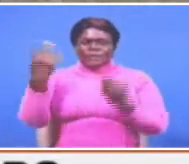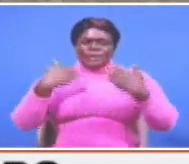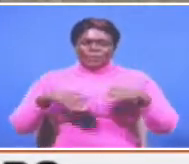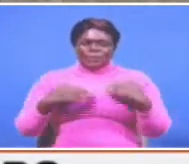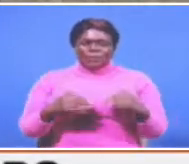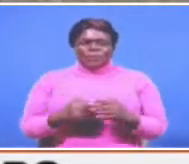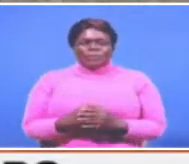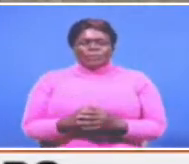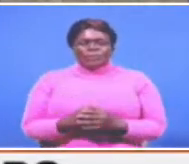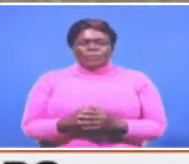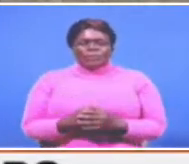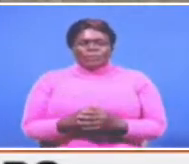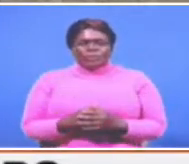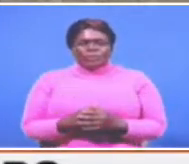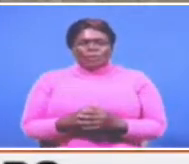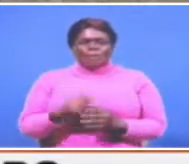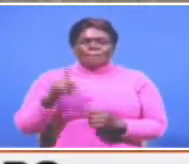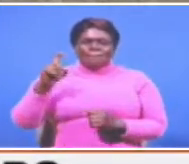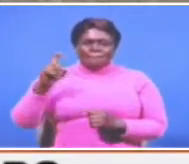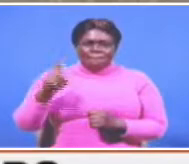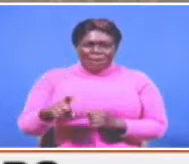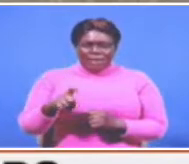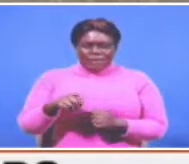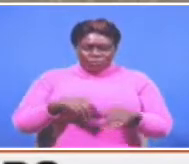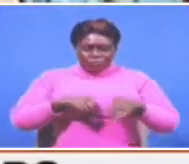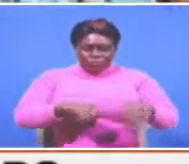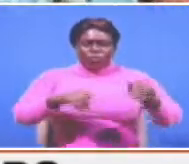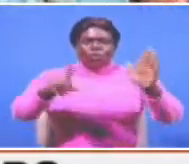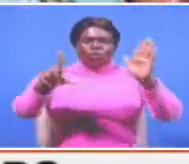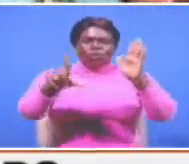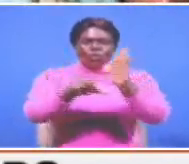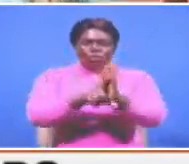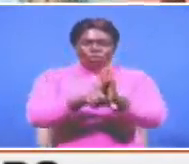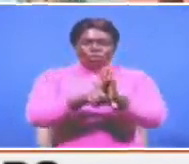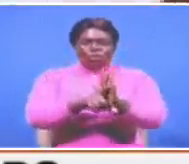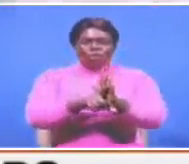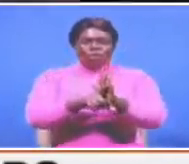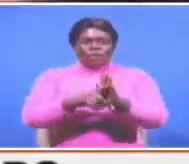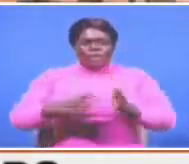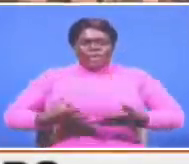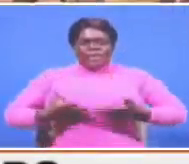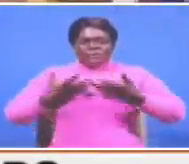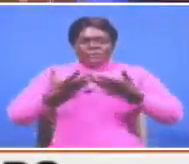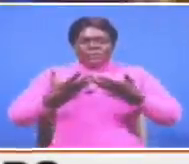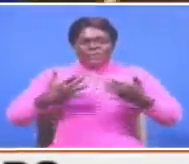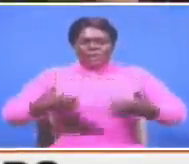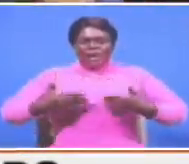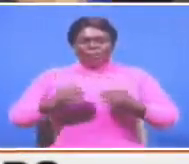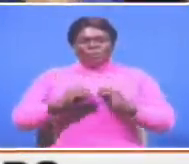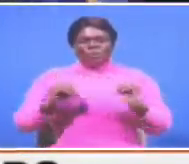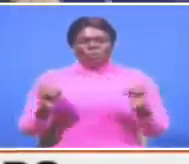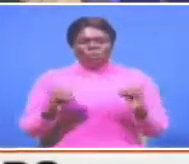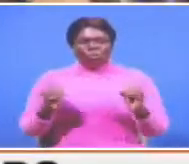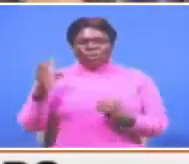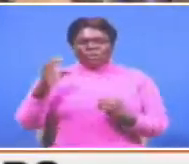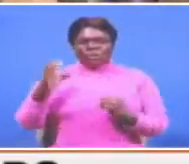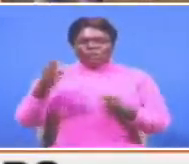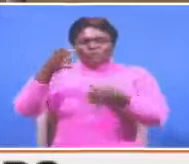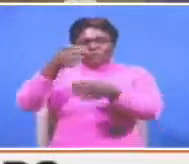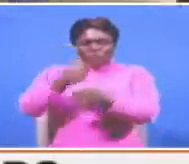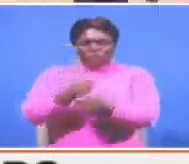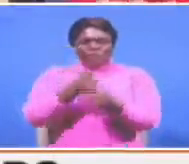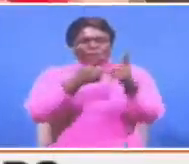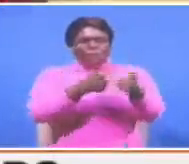that we must be law-abiding citizens. Omollo expressing his displeasure with civil societies that have